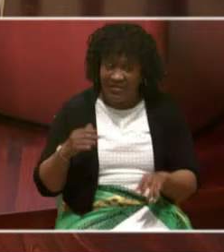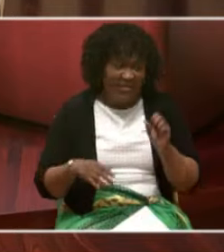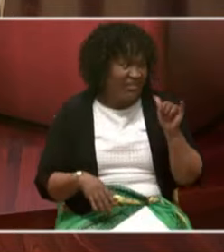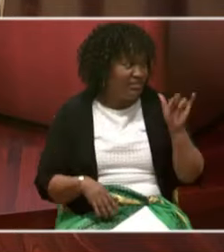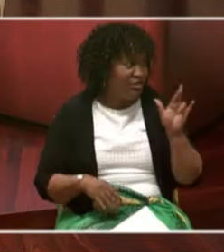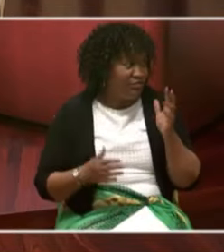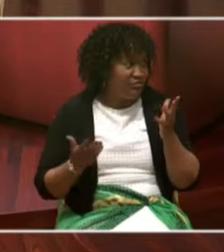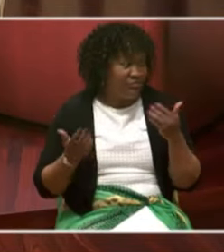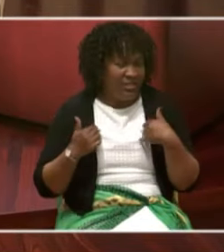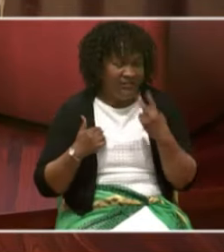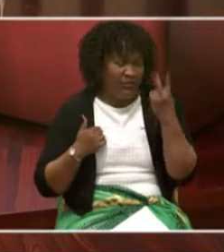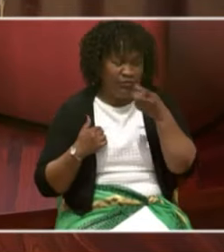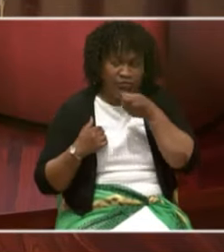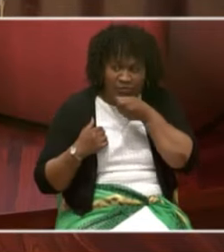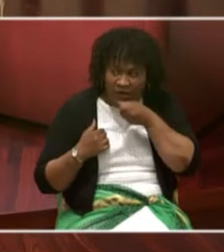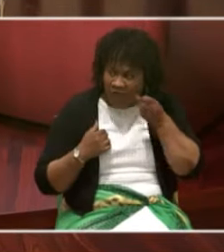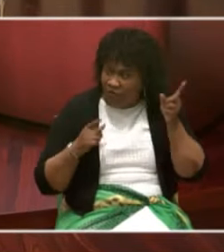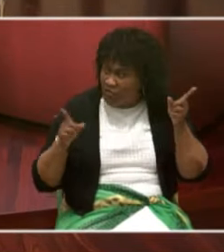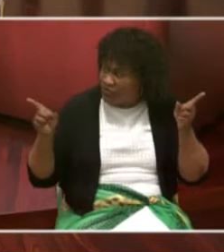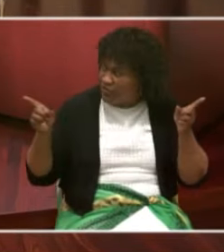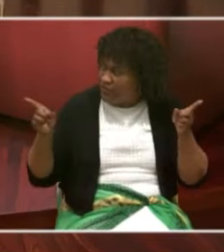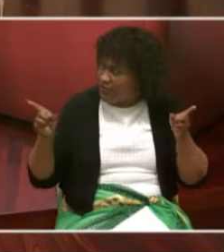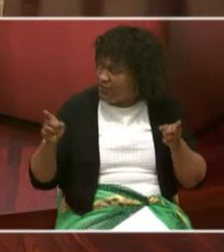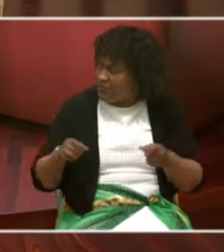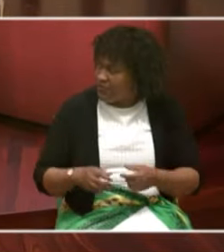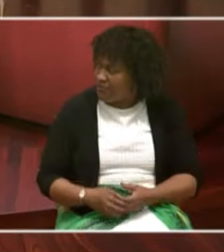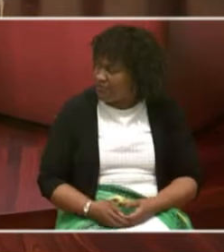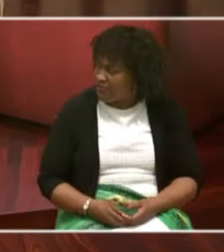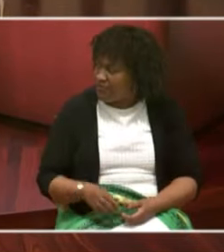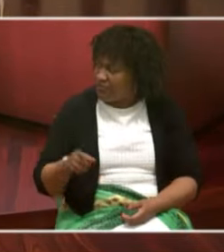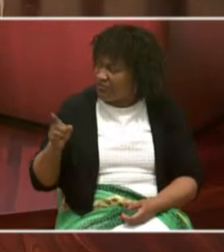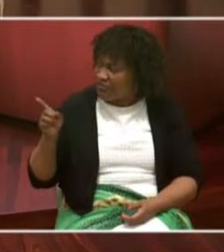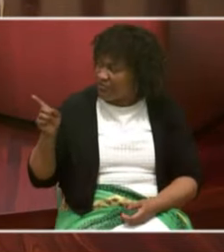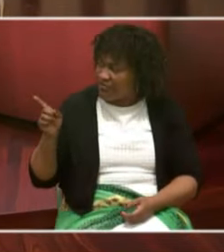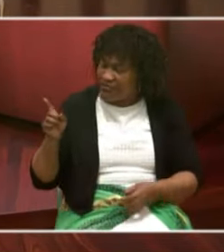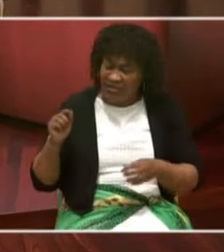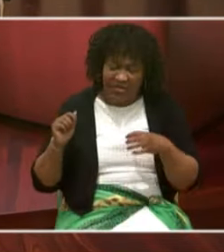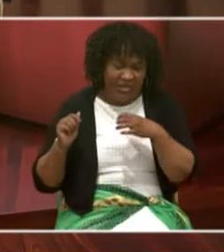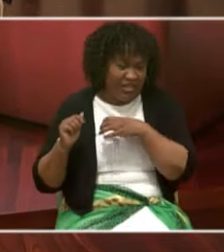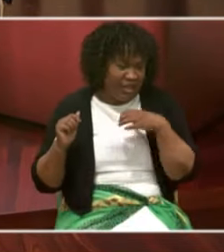uttering a word or open your mouth, just through your action.